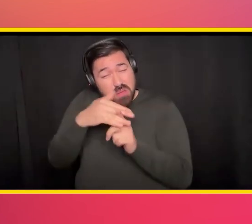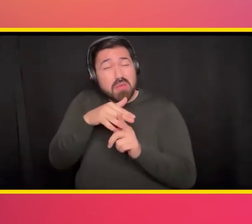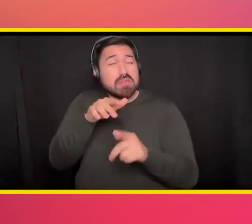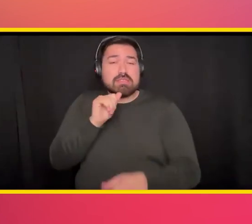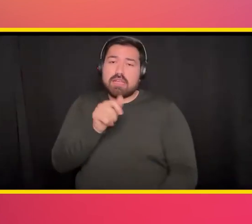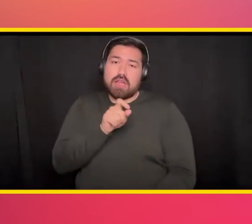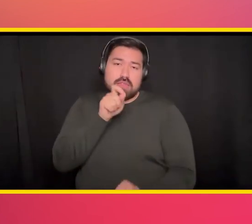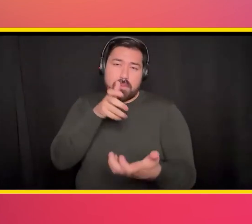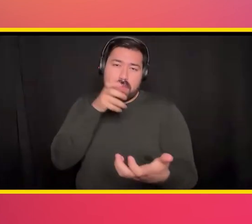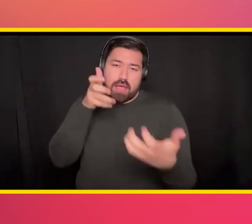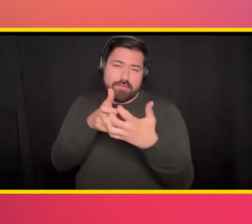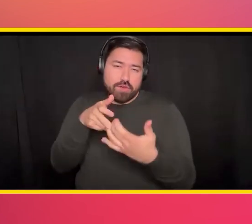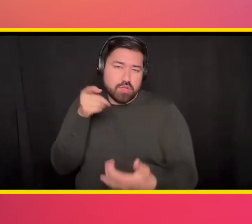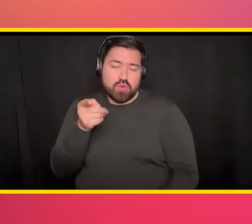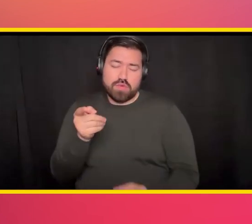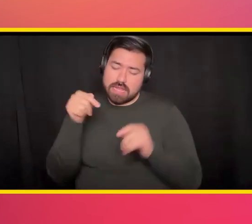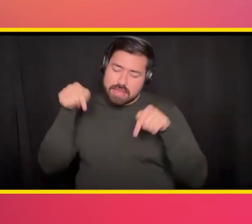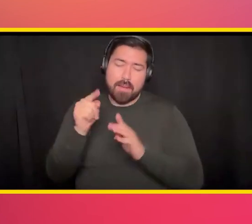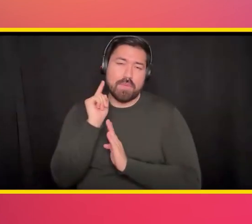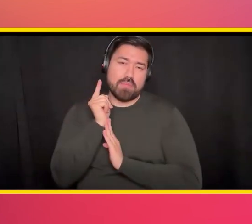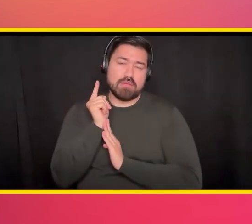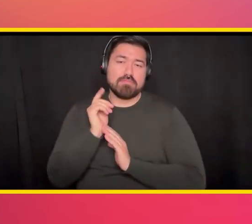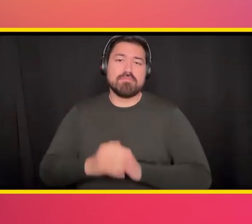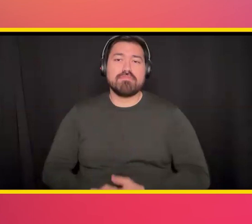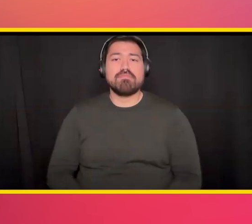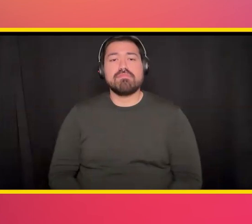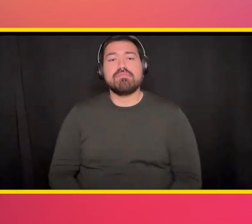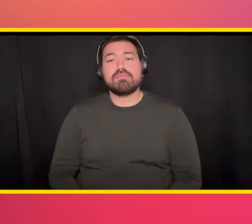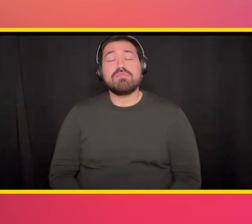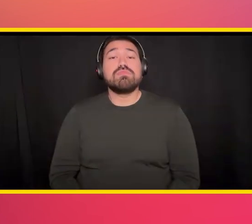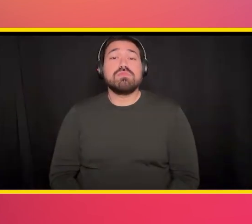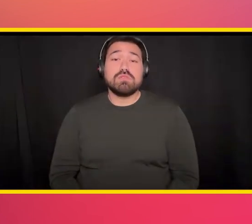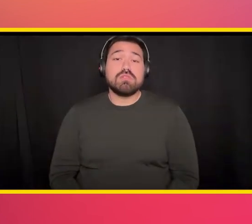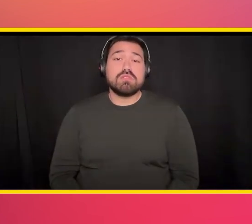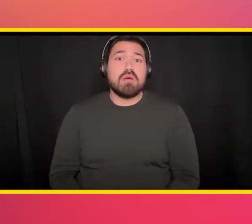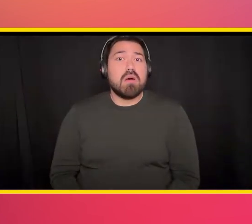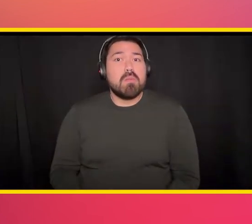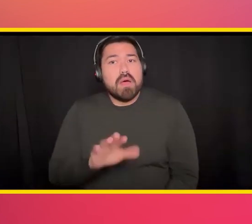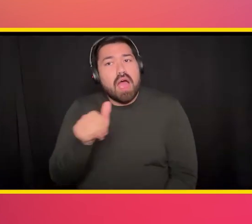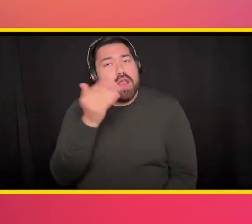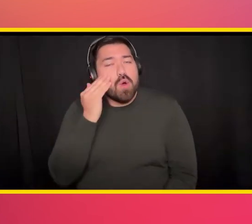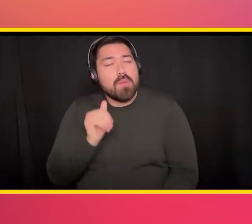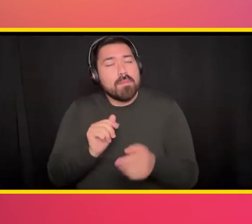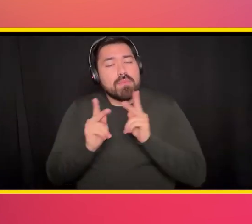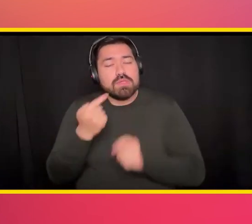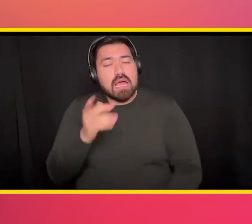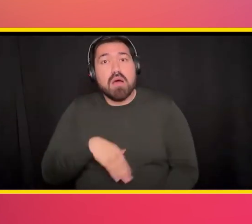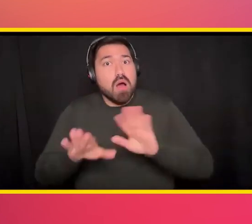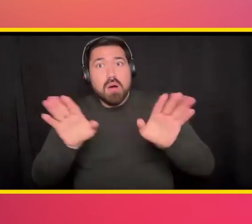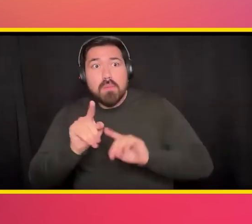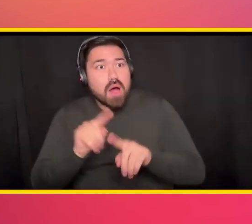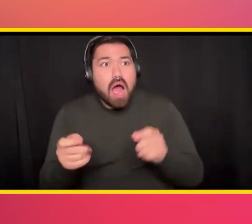them, right? Yeah. And so I know people then go like, but how do I know when I did